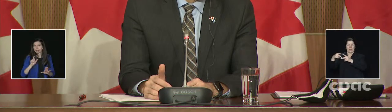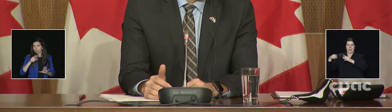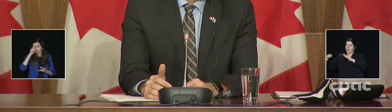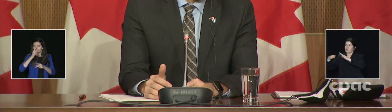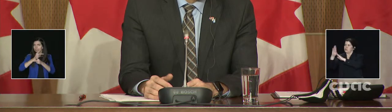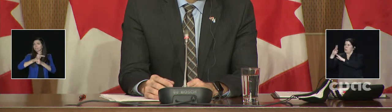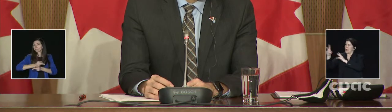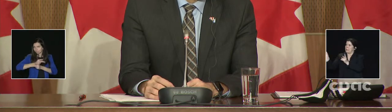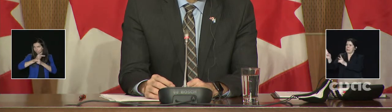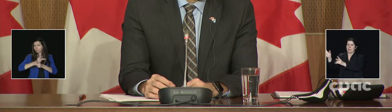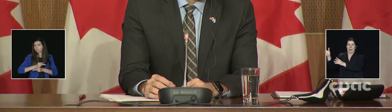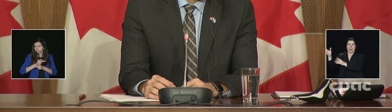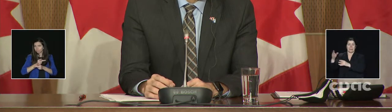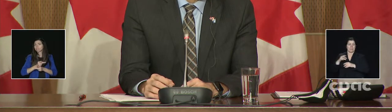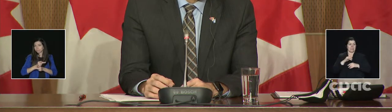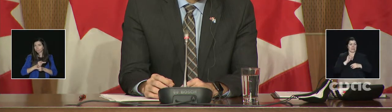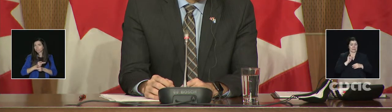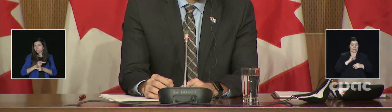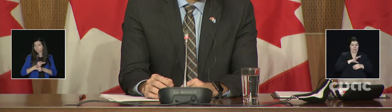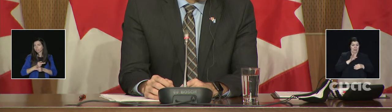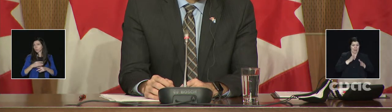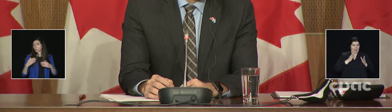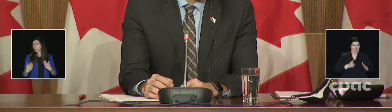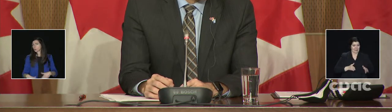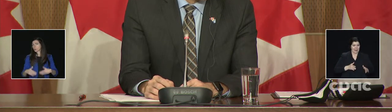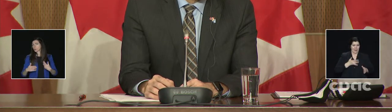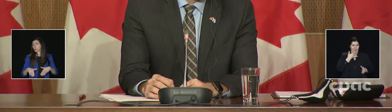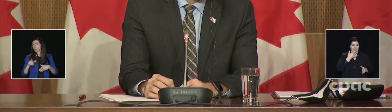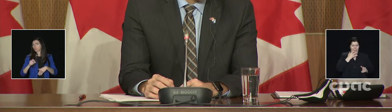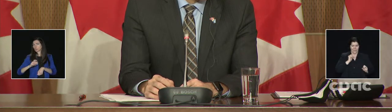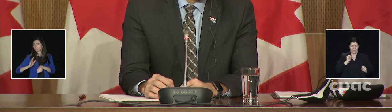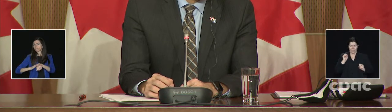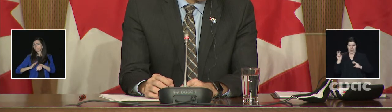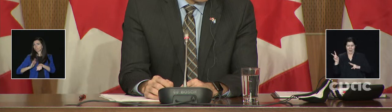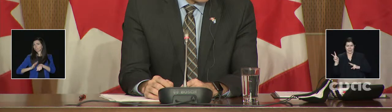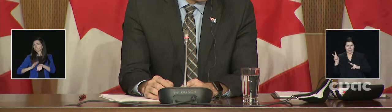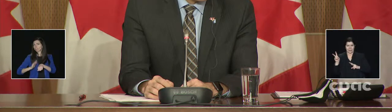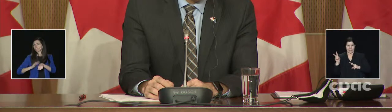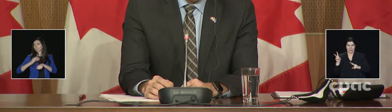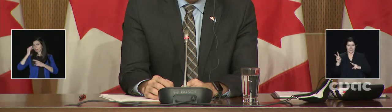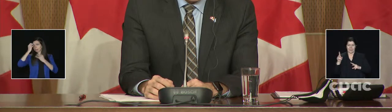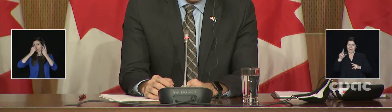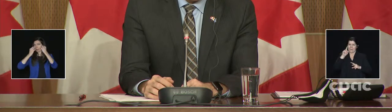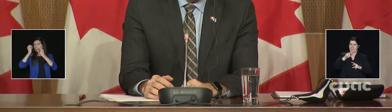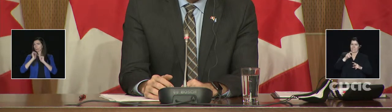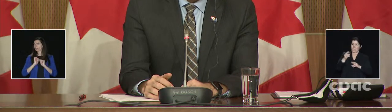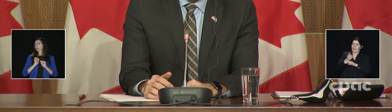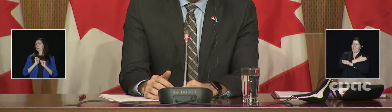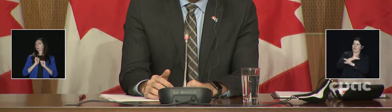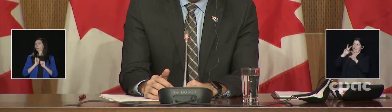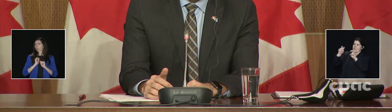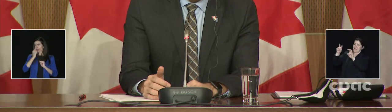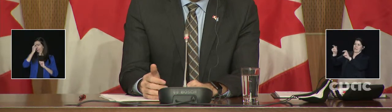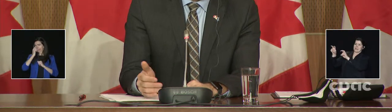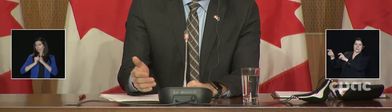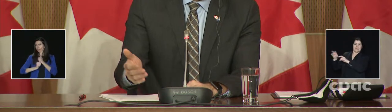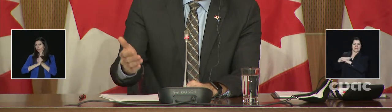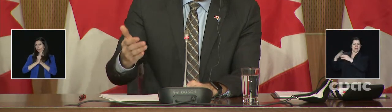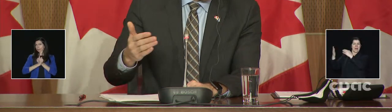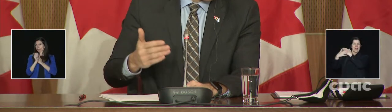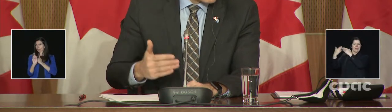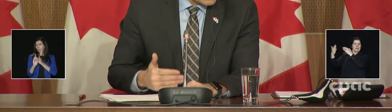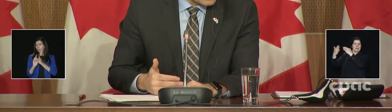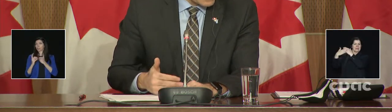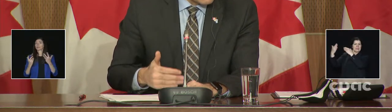of traveling, that should be a serious alarm bell, a serious concern for them, because it's not only about